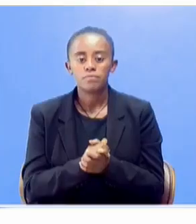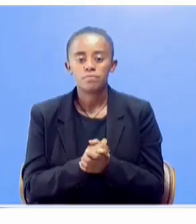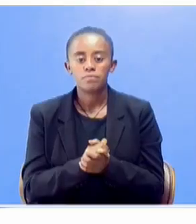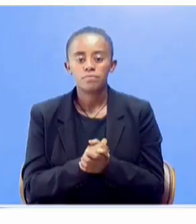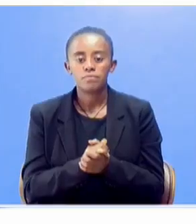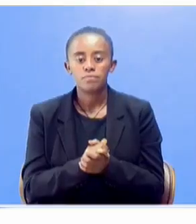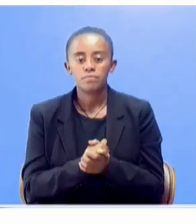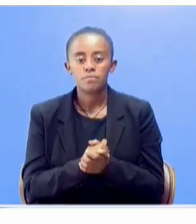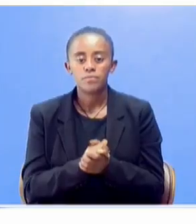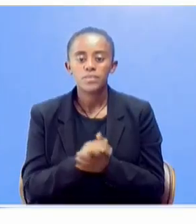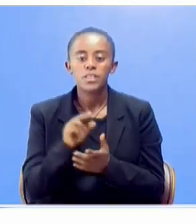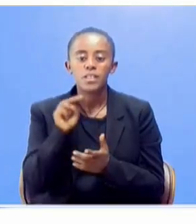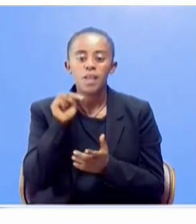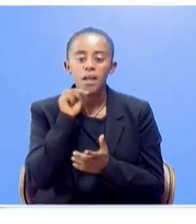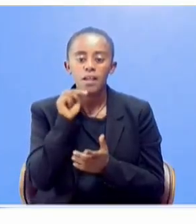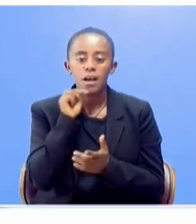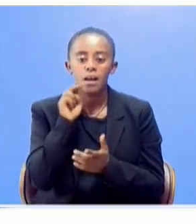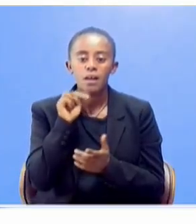Nadia,